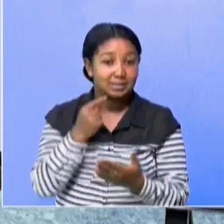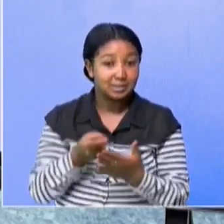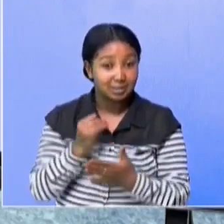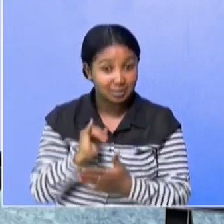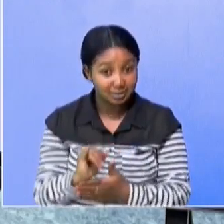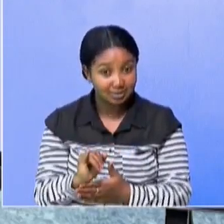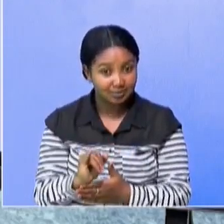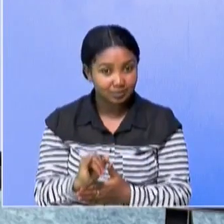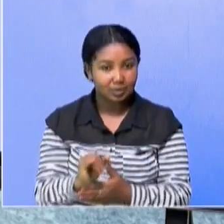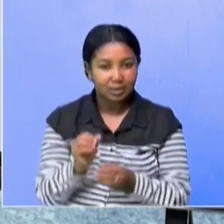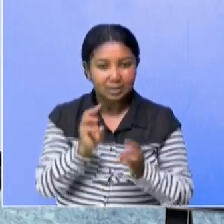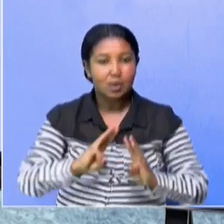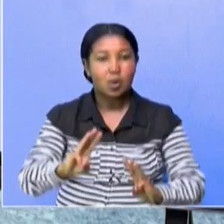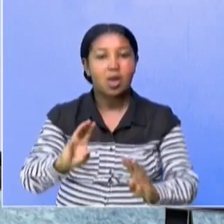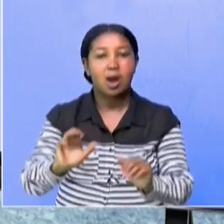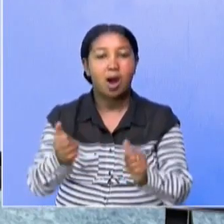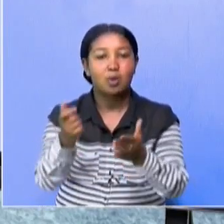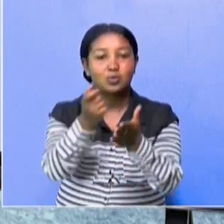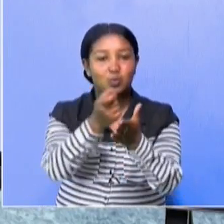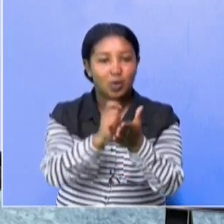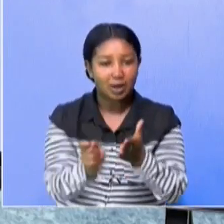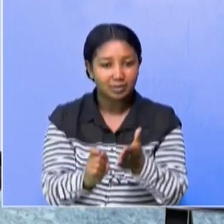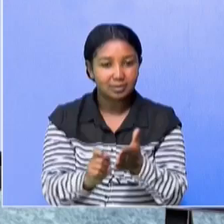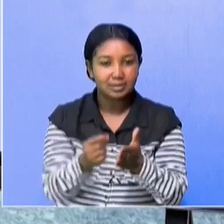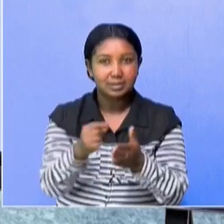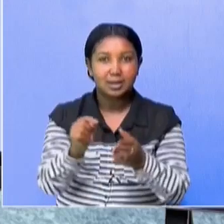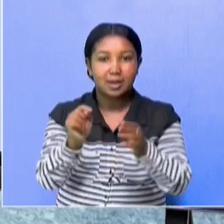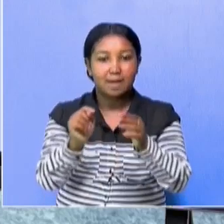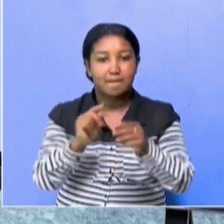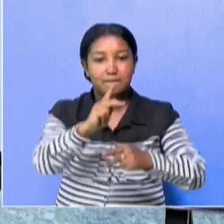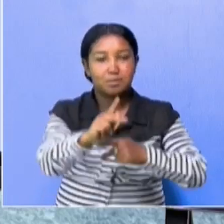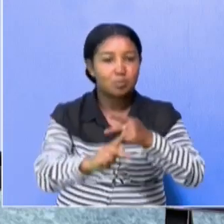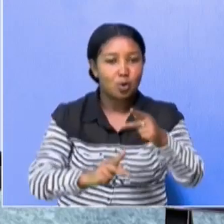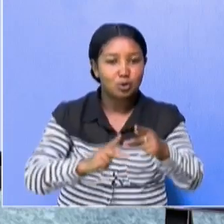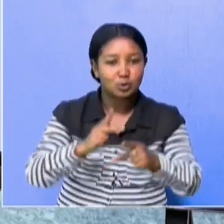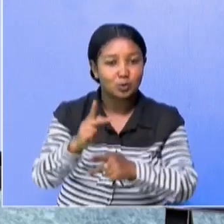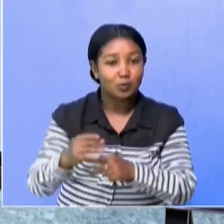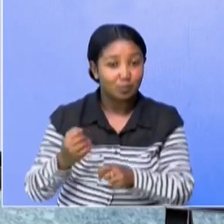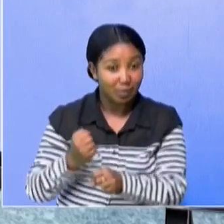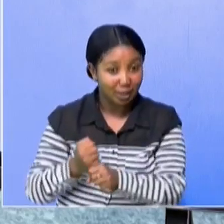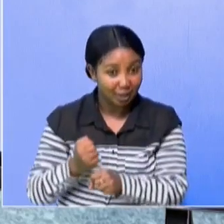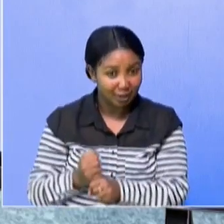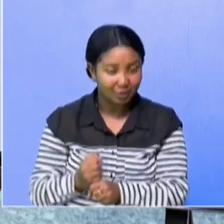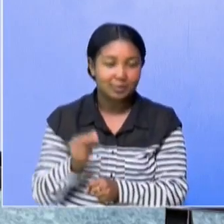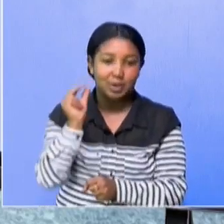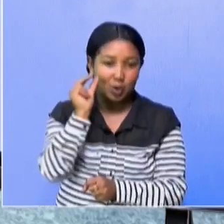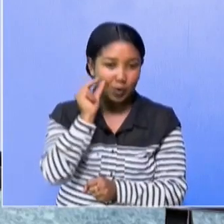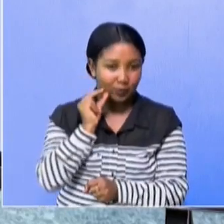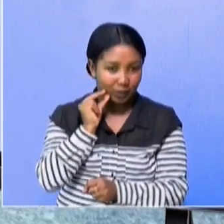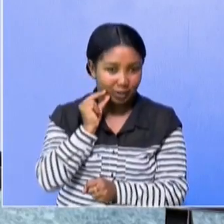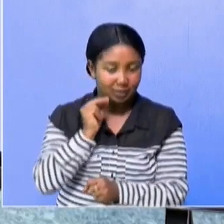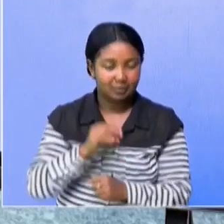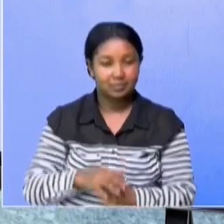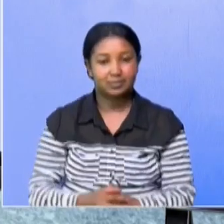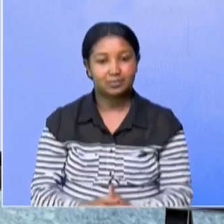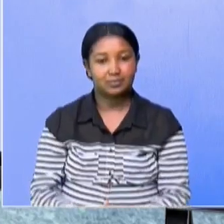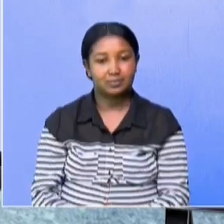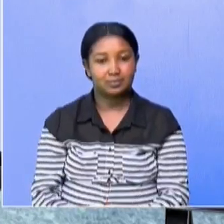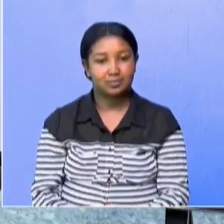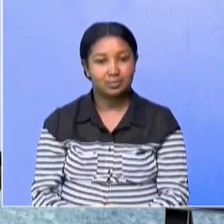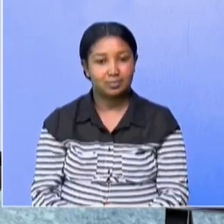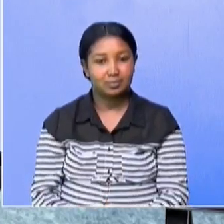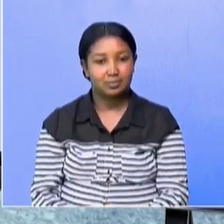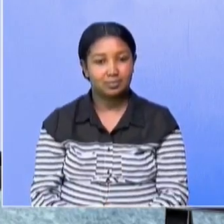is the way how to write a process of making coffee. Let me